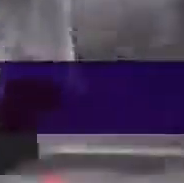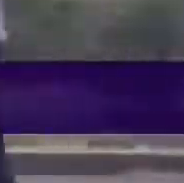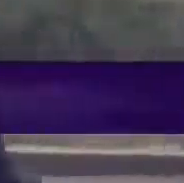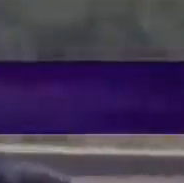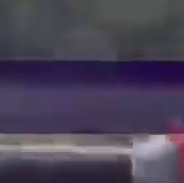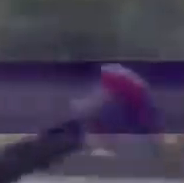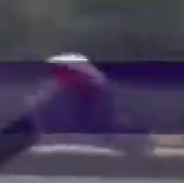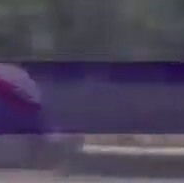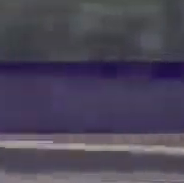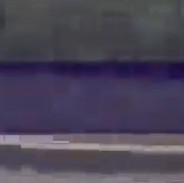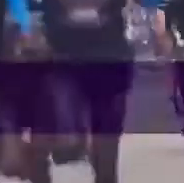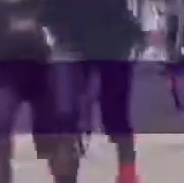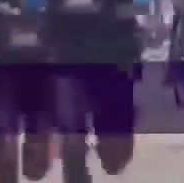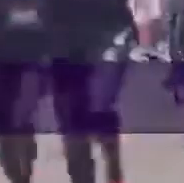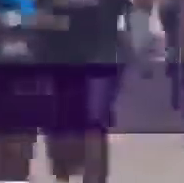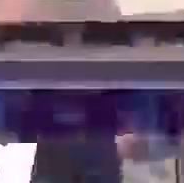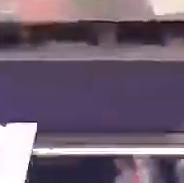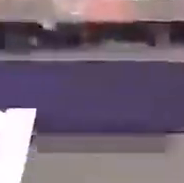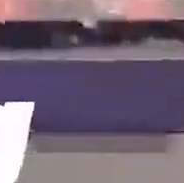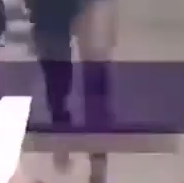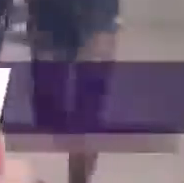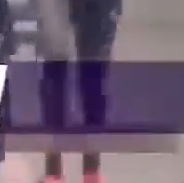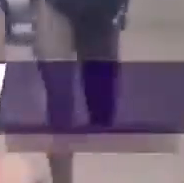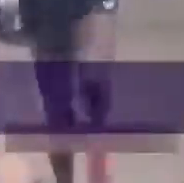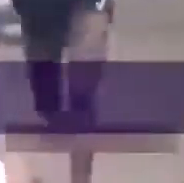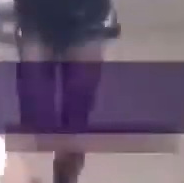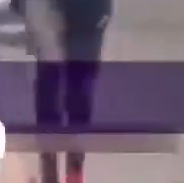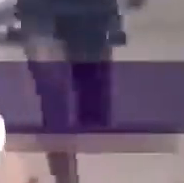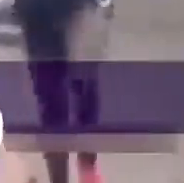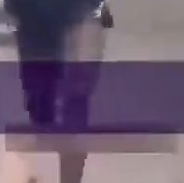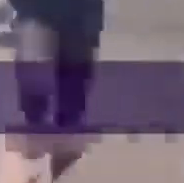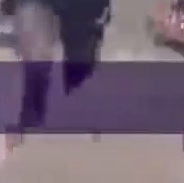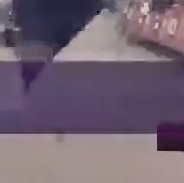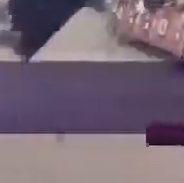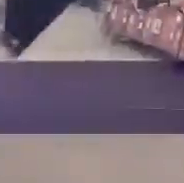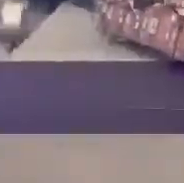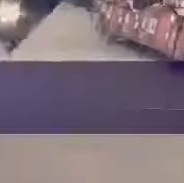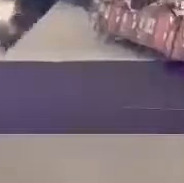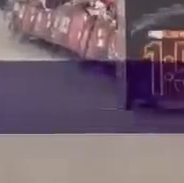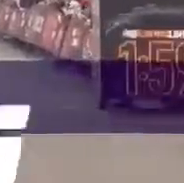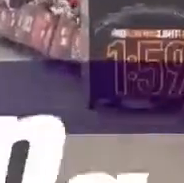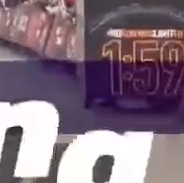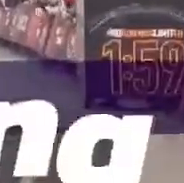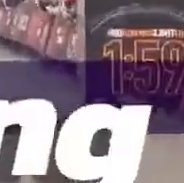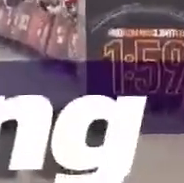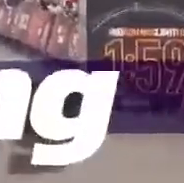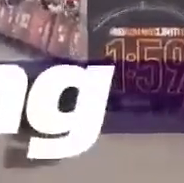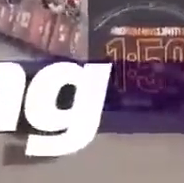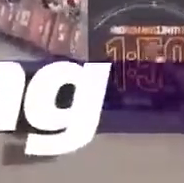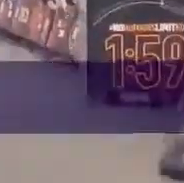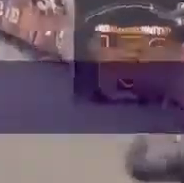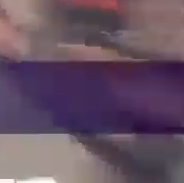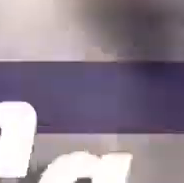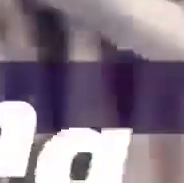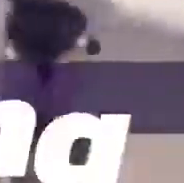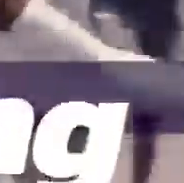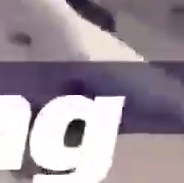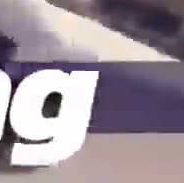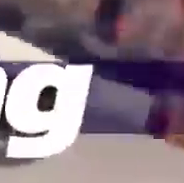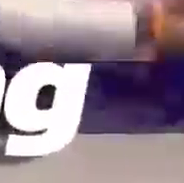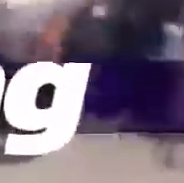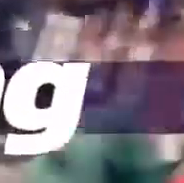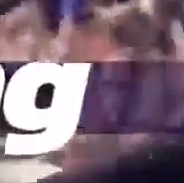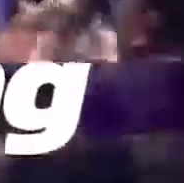Focus. True grit. Keep going. Keep your eyes on the prize. No stopping. Because